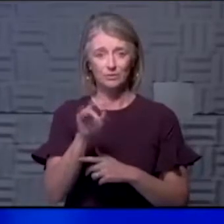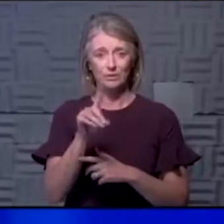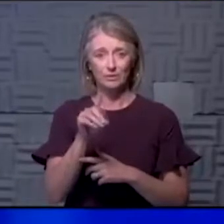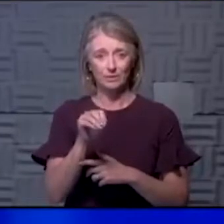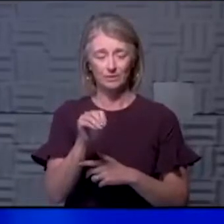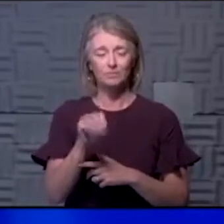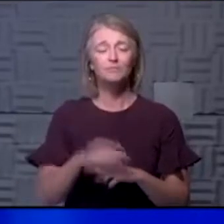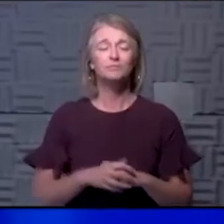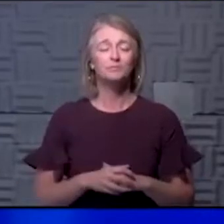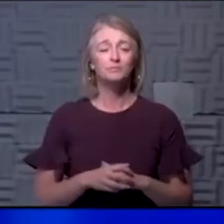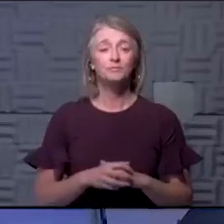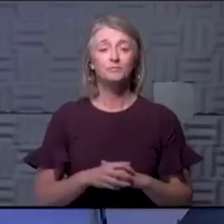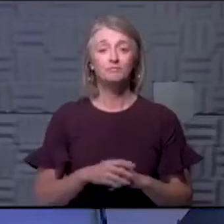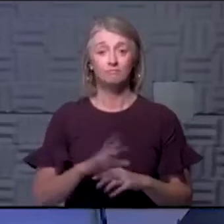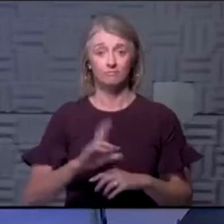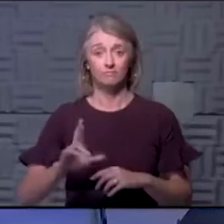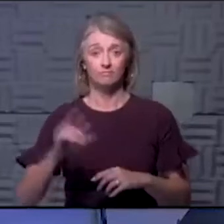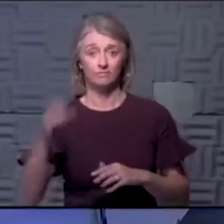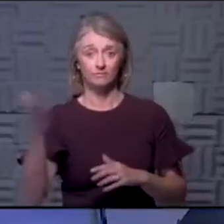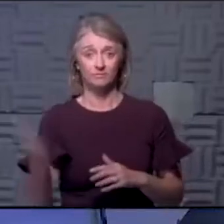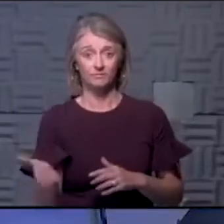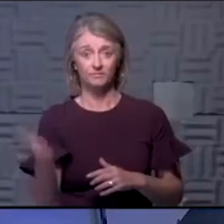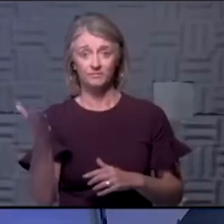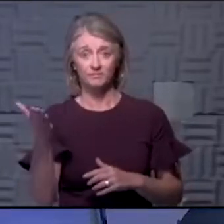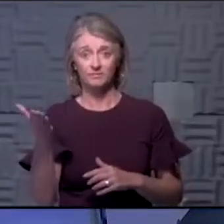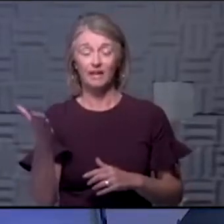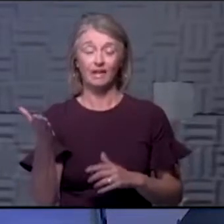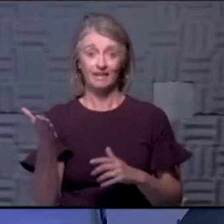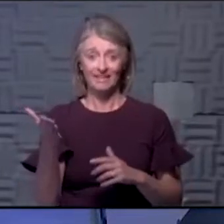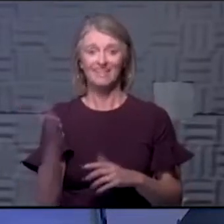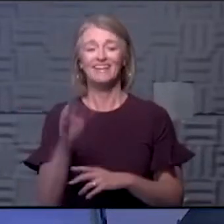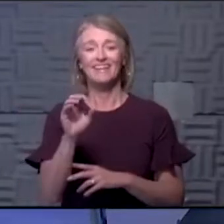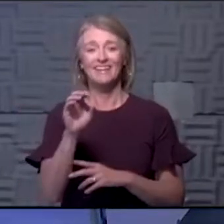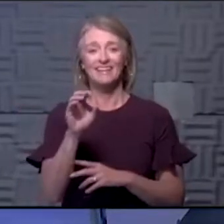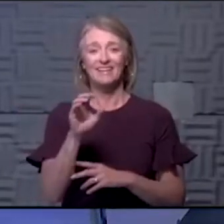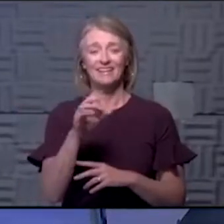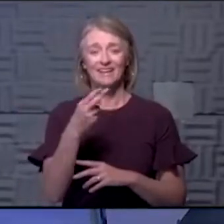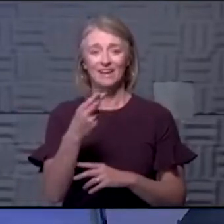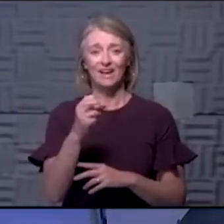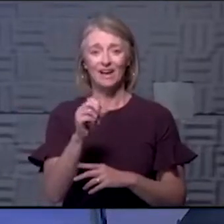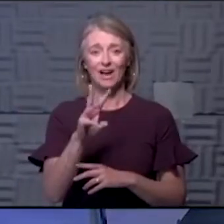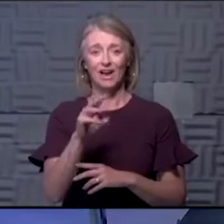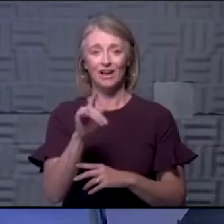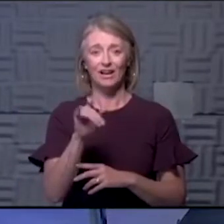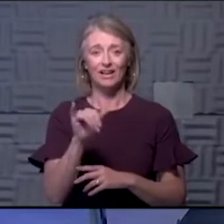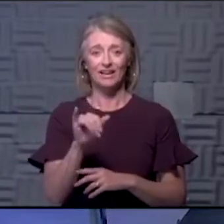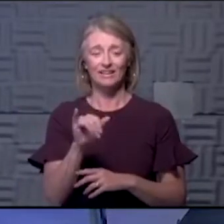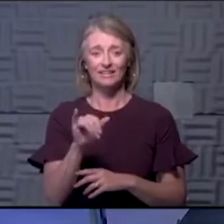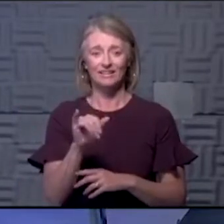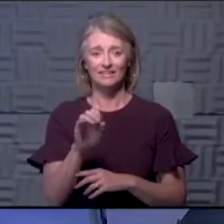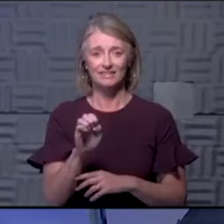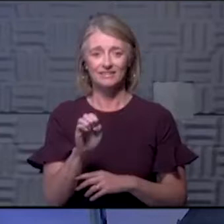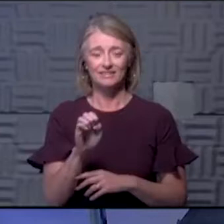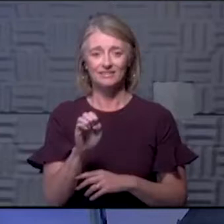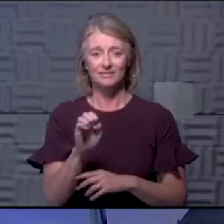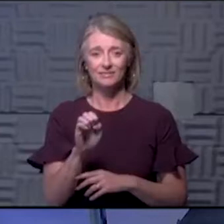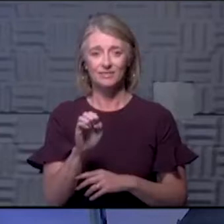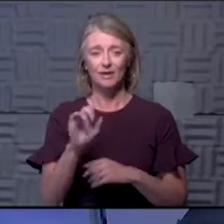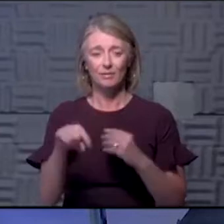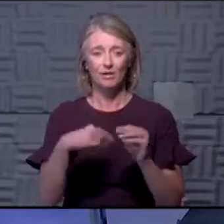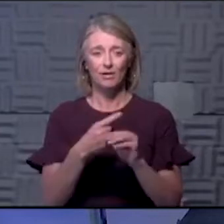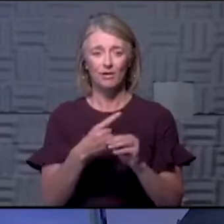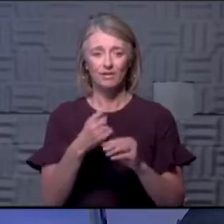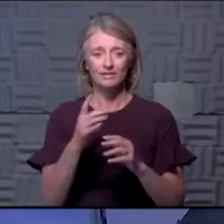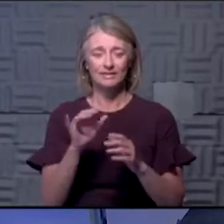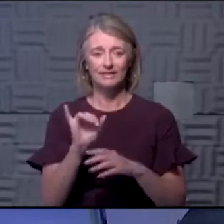back with you this morning. On my right is the ever faithful Hawkeye, back to help enlighten us more about all